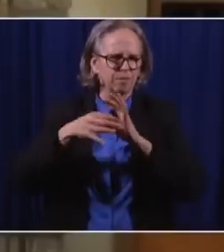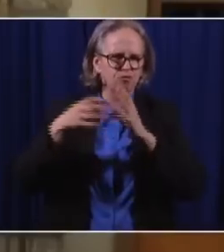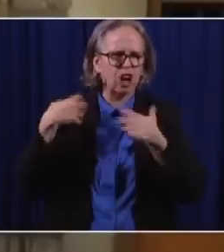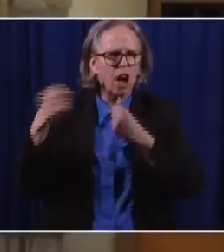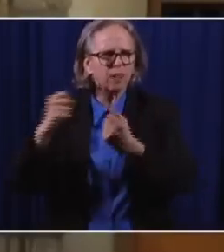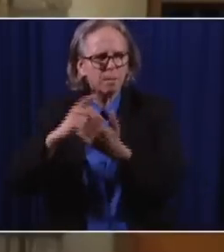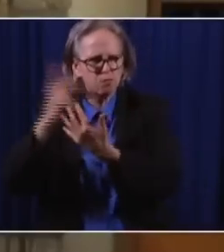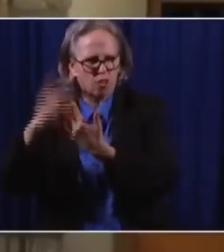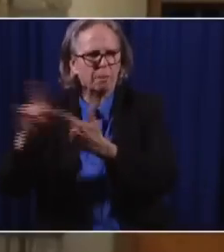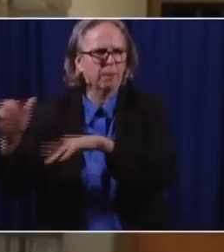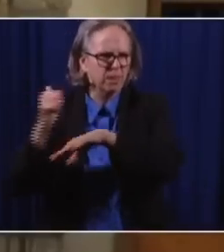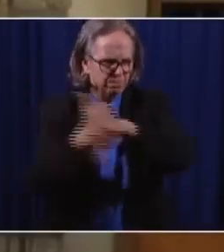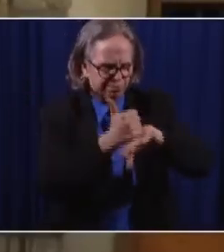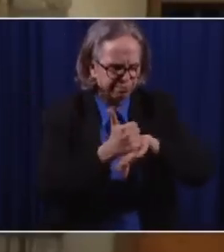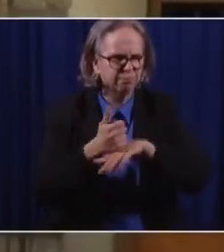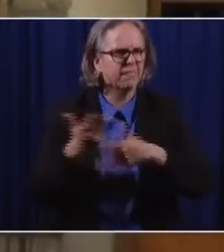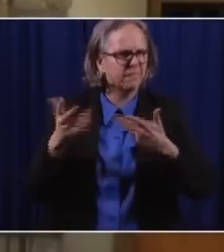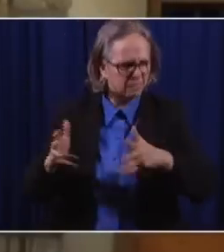a tightening of the drug